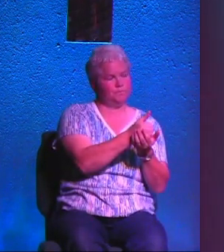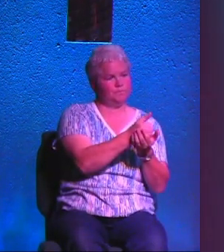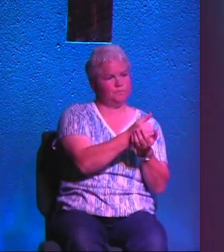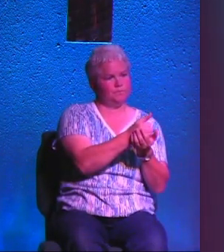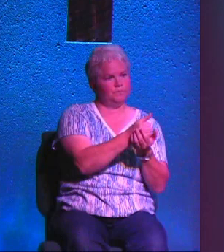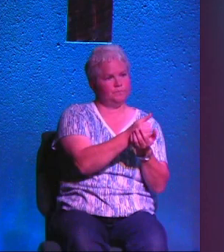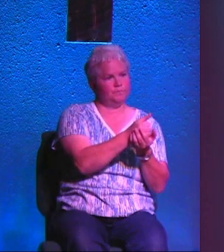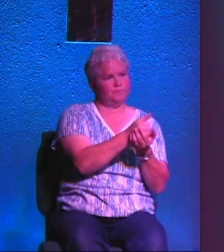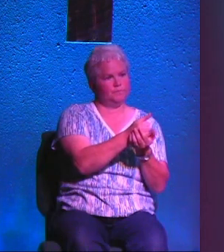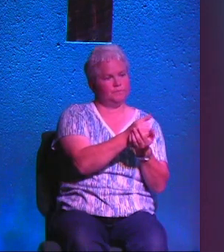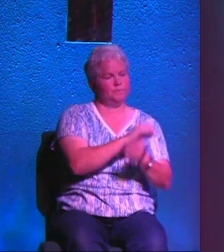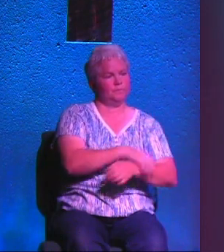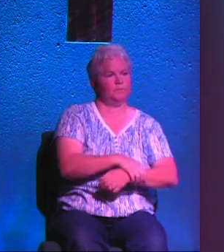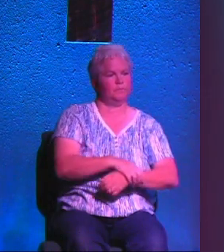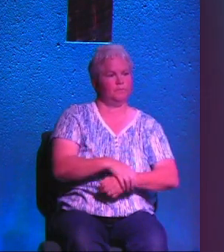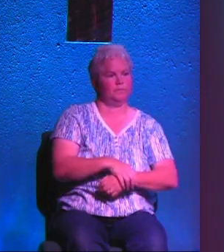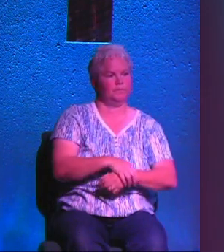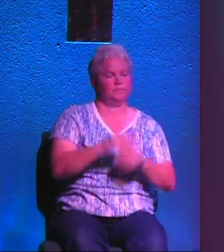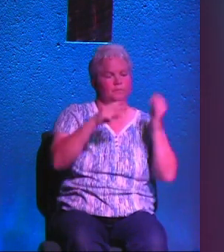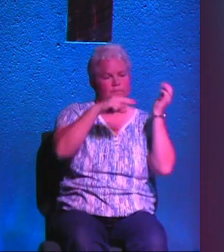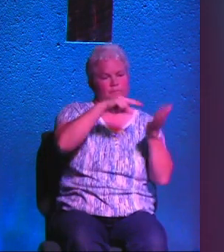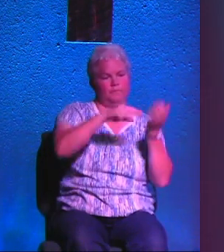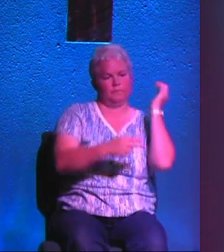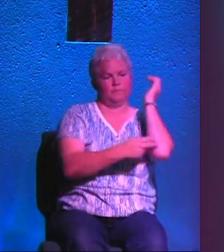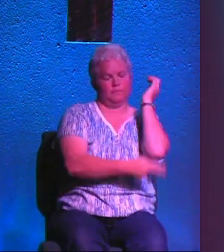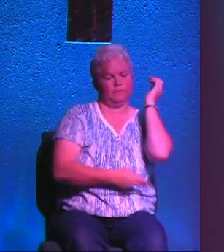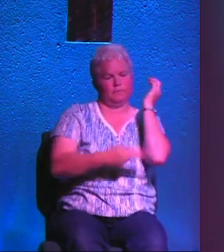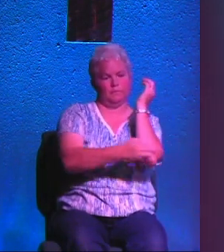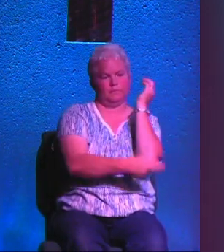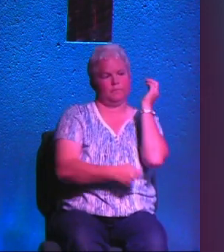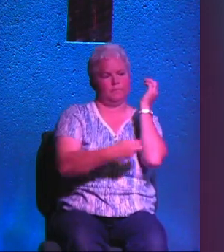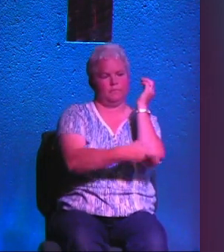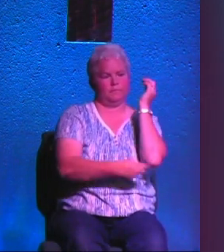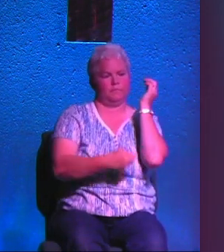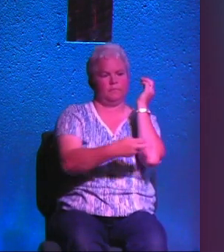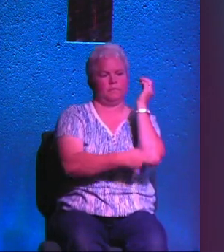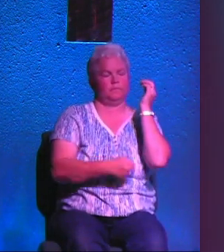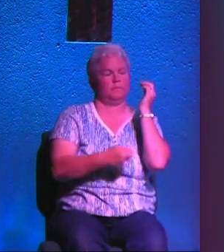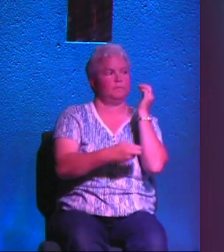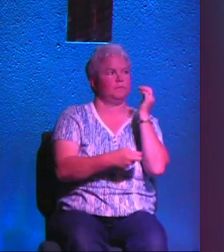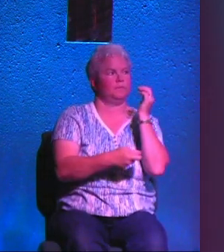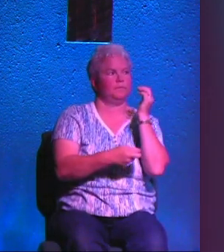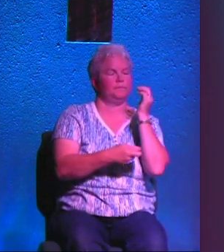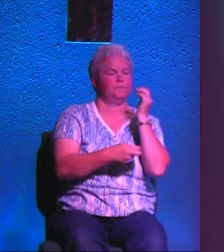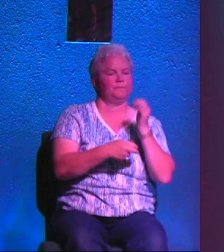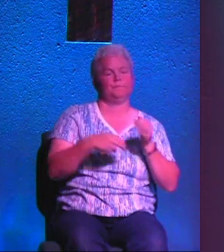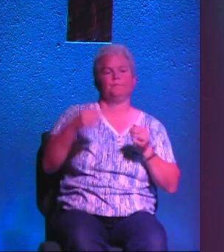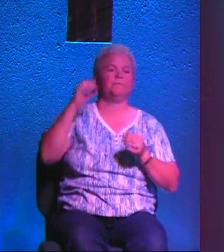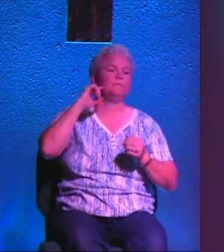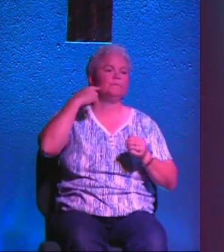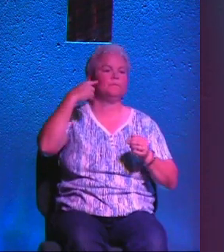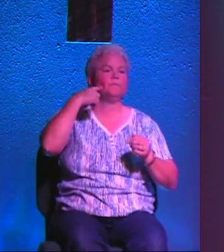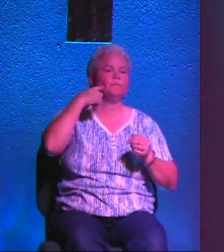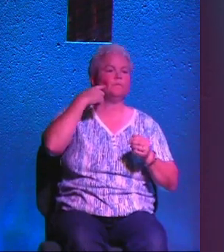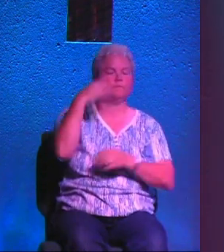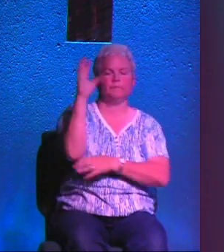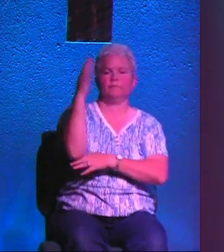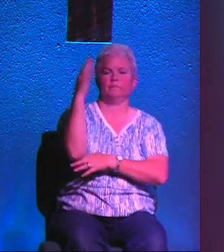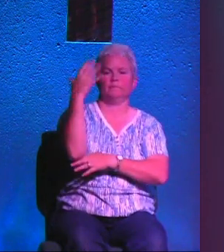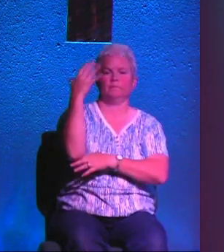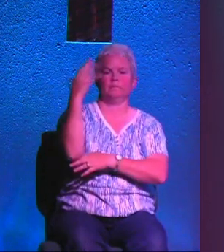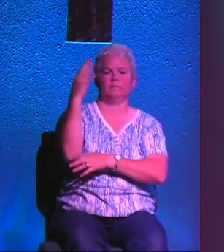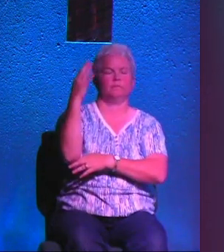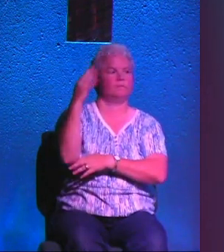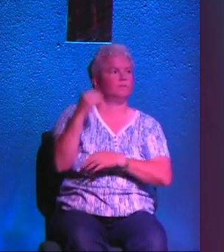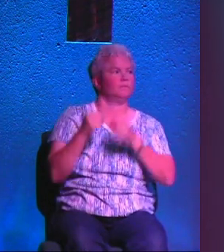Amen. You guys enjoying the fall weather finally? Isn't it awesome? The colors, the trees. Not everybody's like,